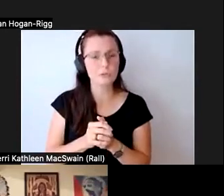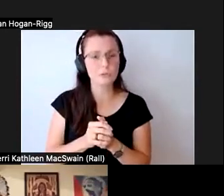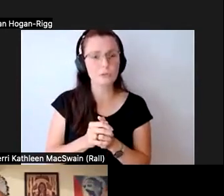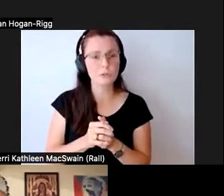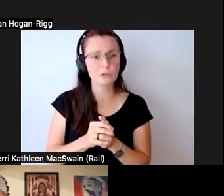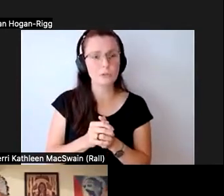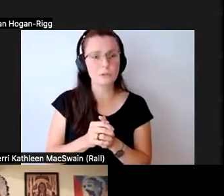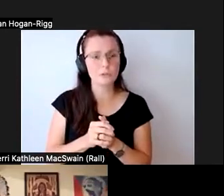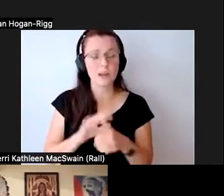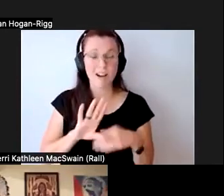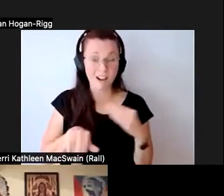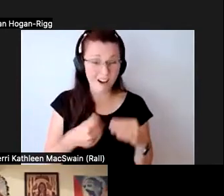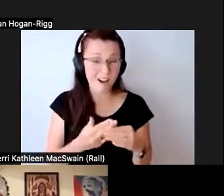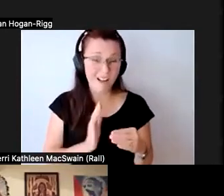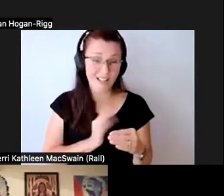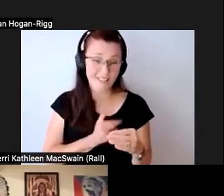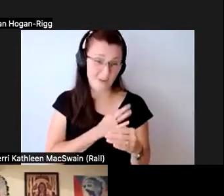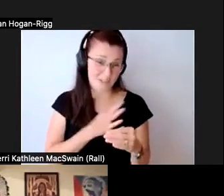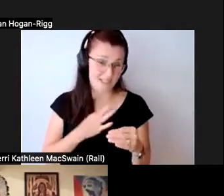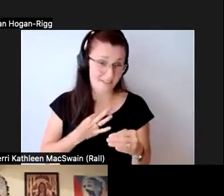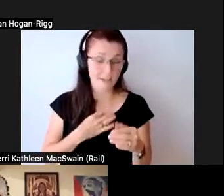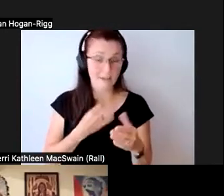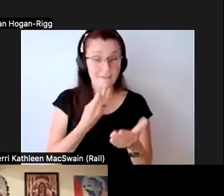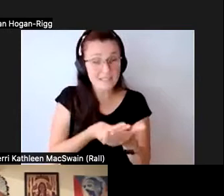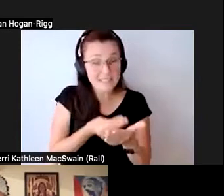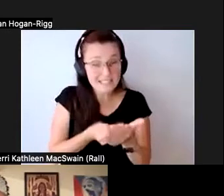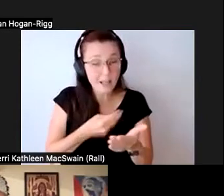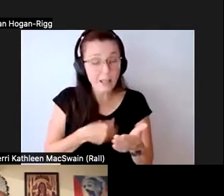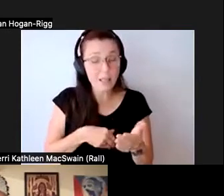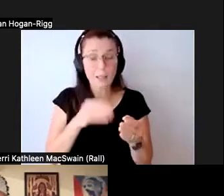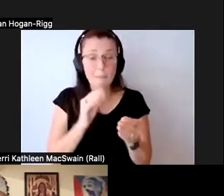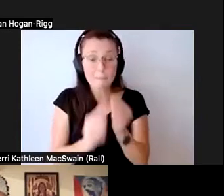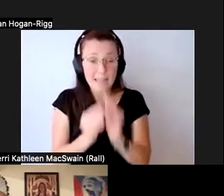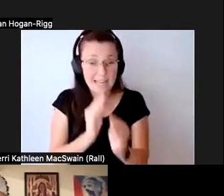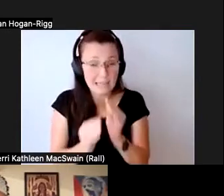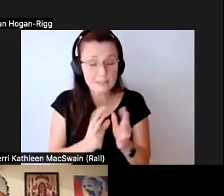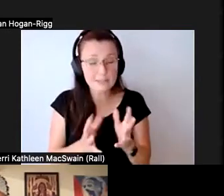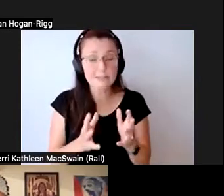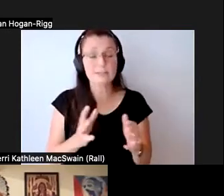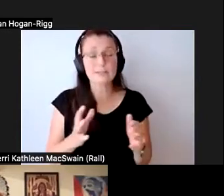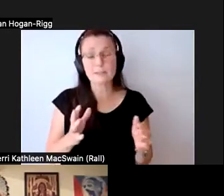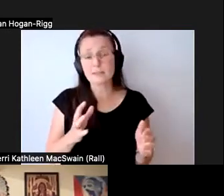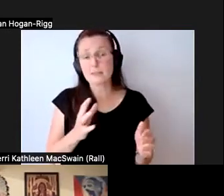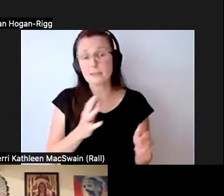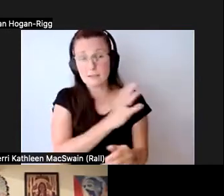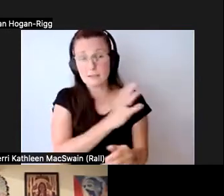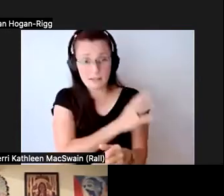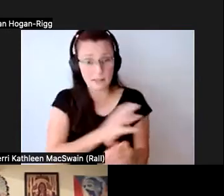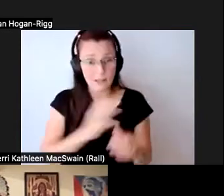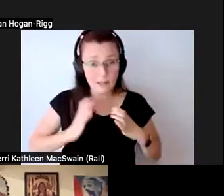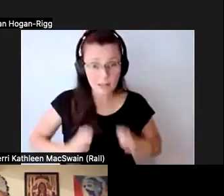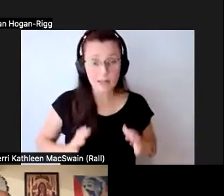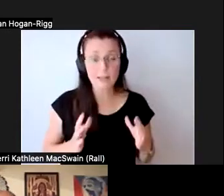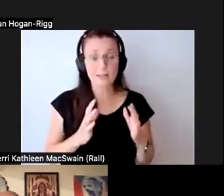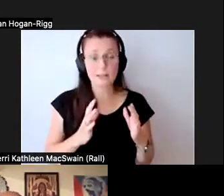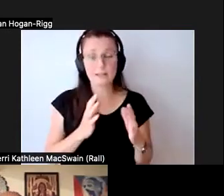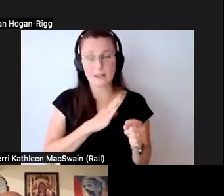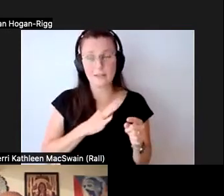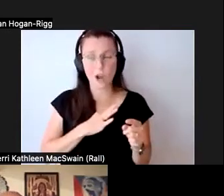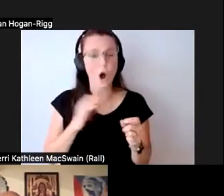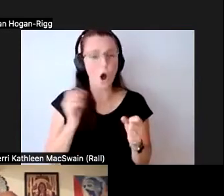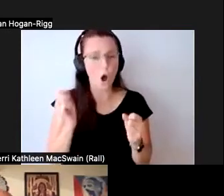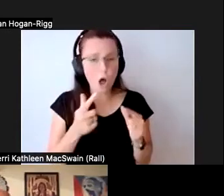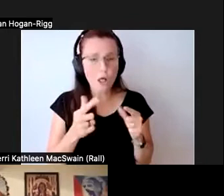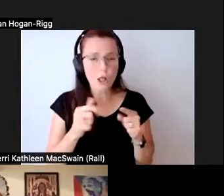fiscal staff, maintenance staff, and of course, direct line staff, all of our staff are trained to respond to an overdose at the